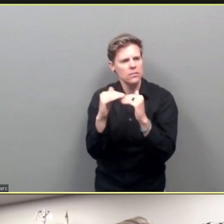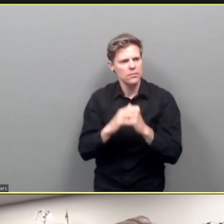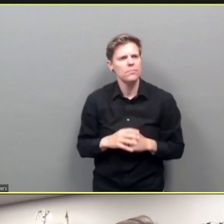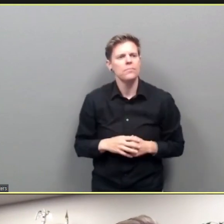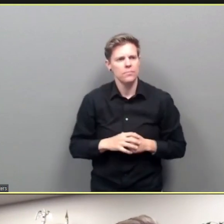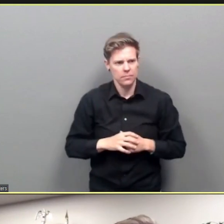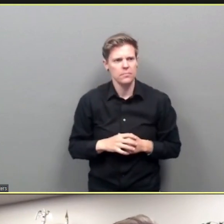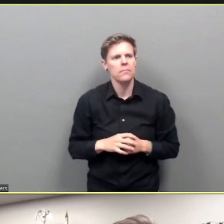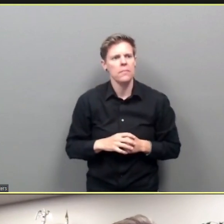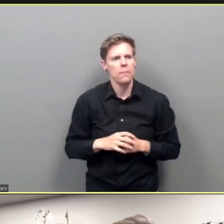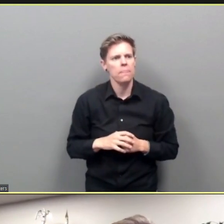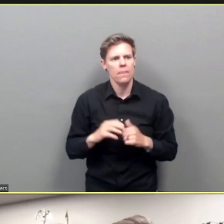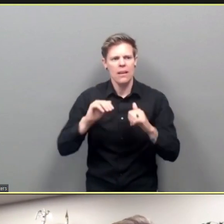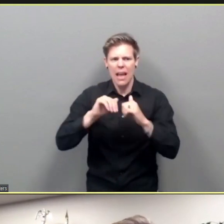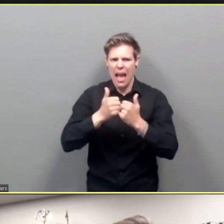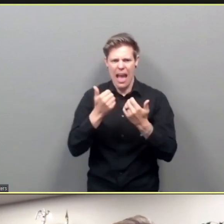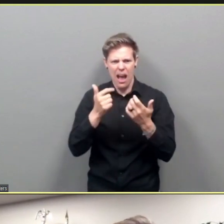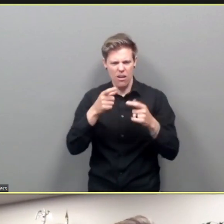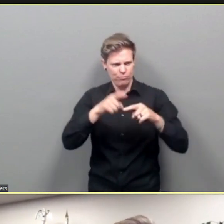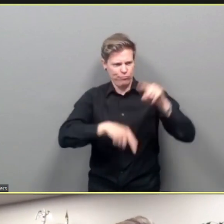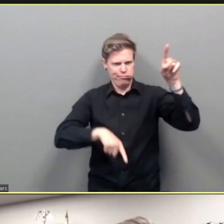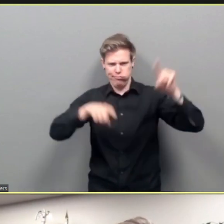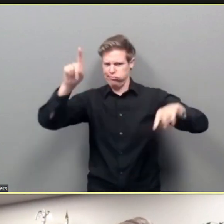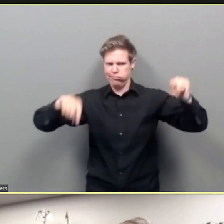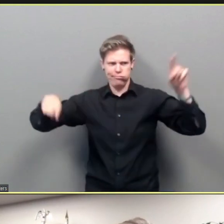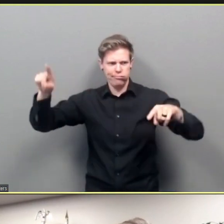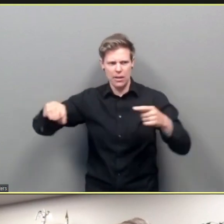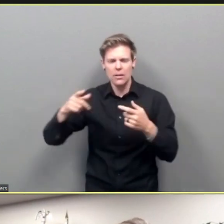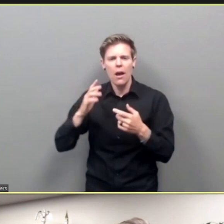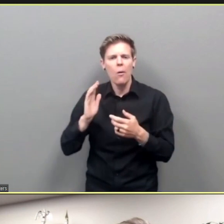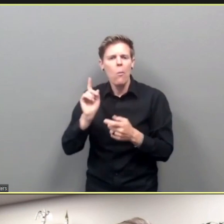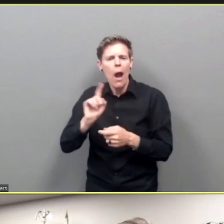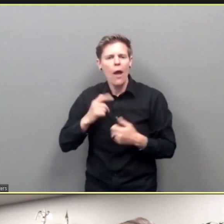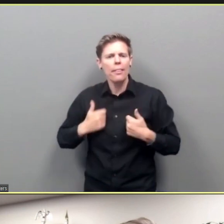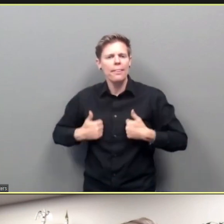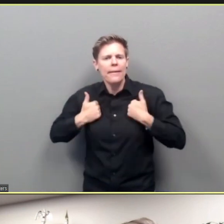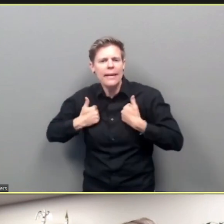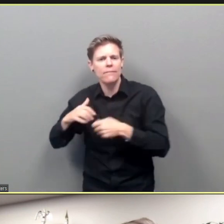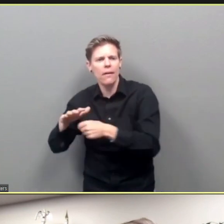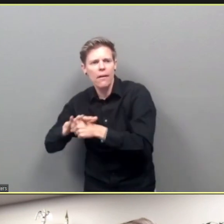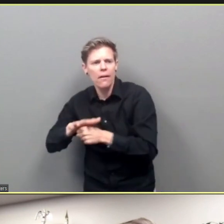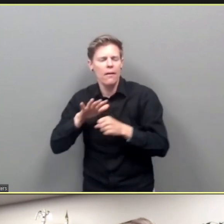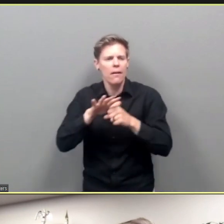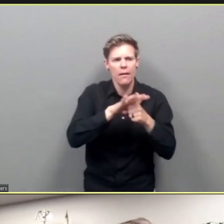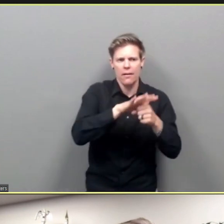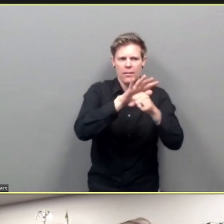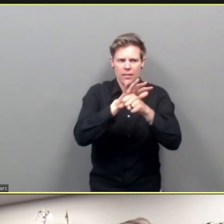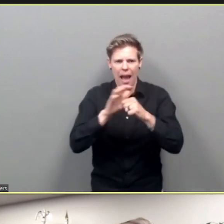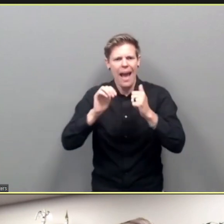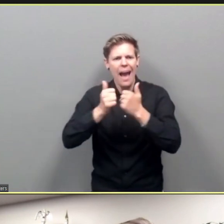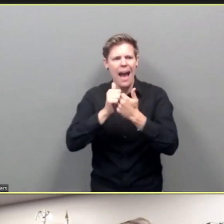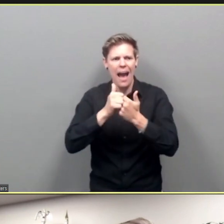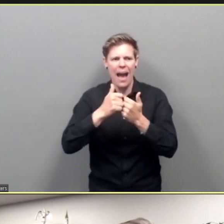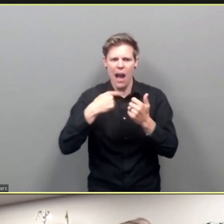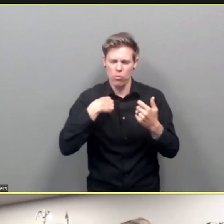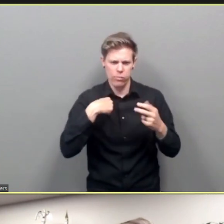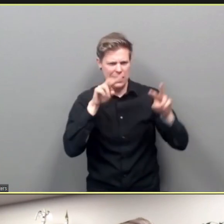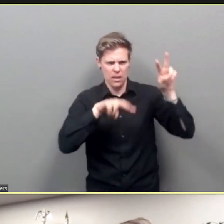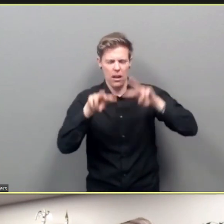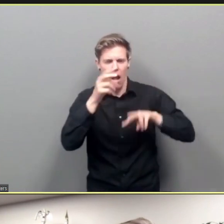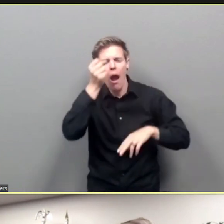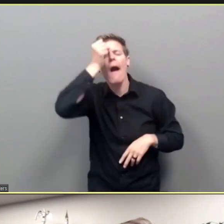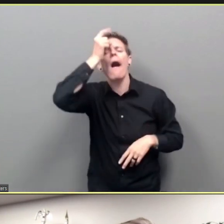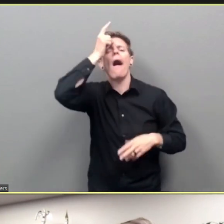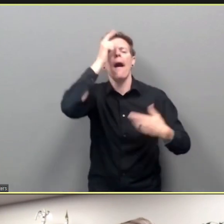and geography. I wonder if you could maybe just explain a little bit more on how to read those charts, what the percentages mean, and